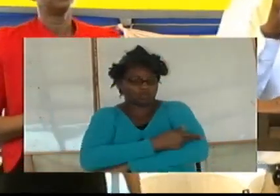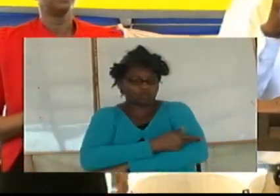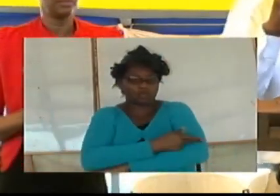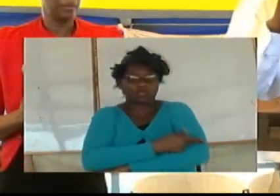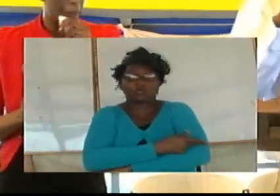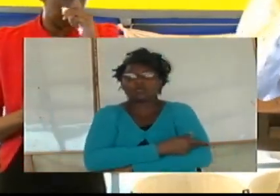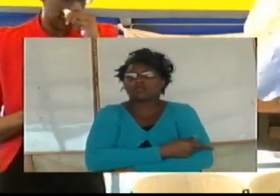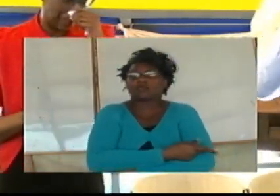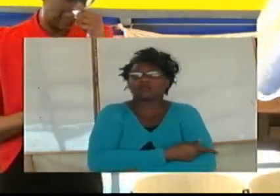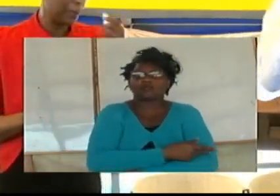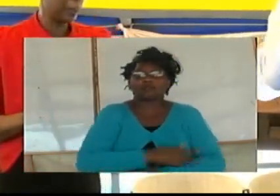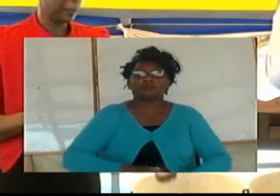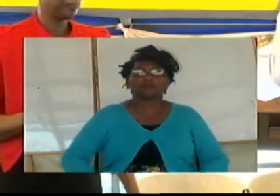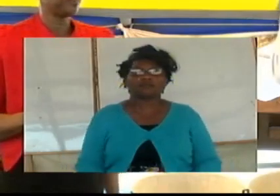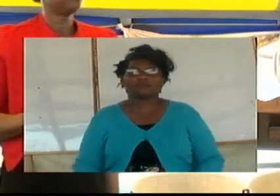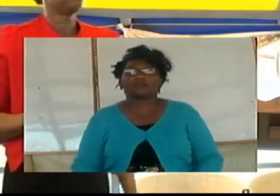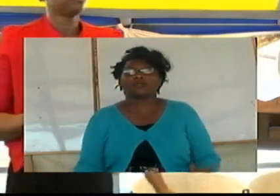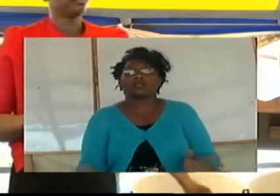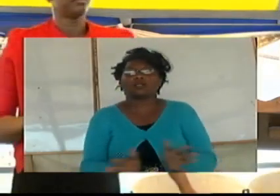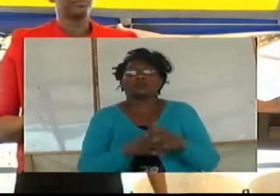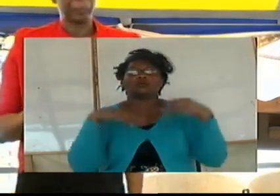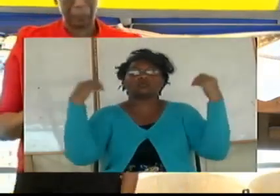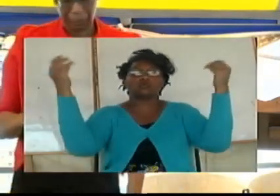that one who says,